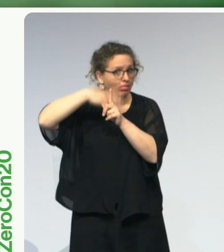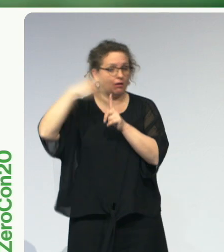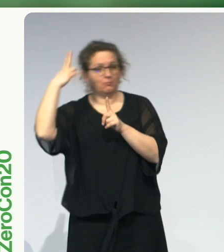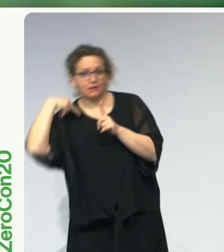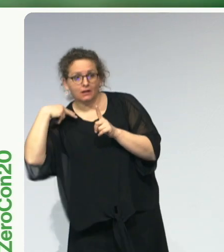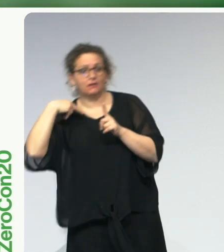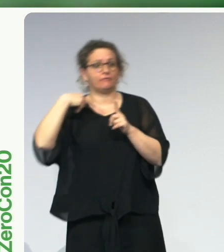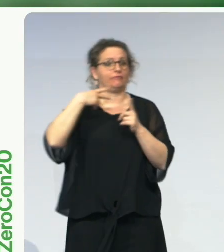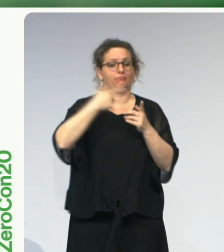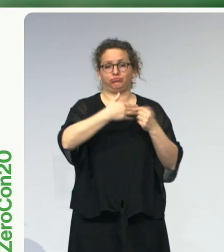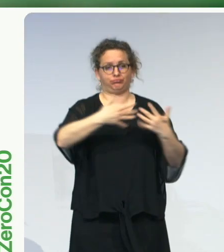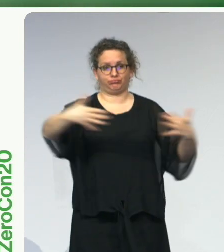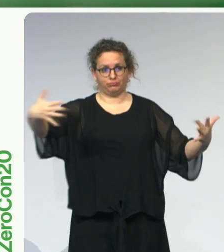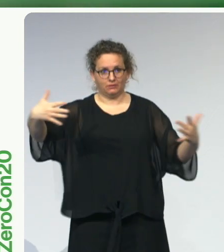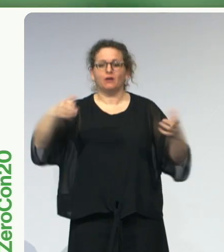vocational training.